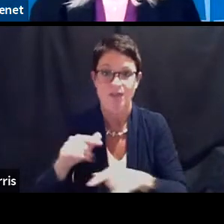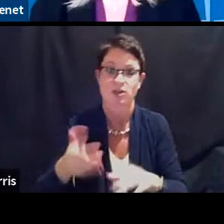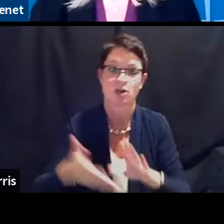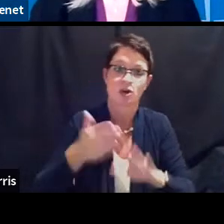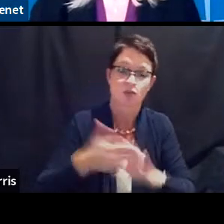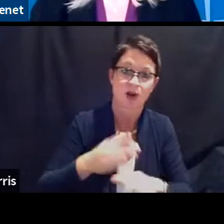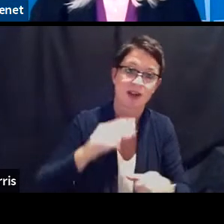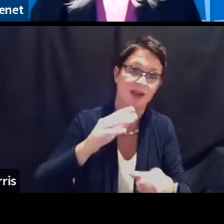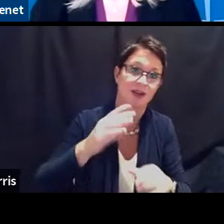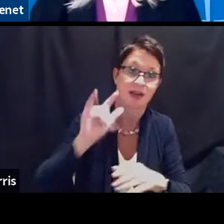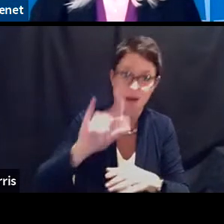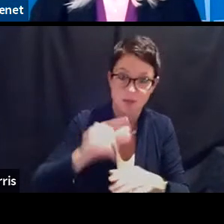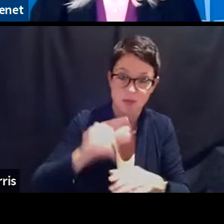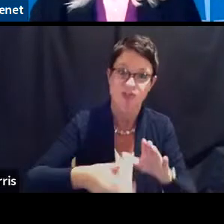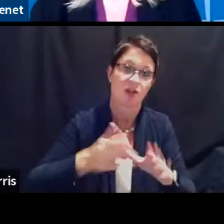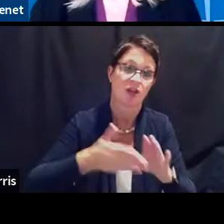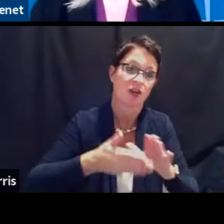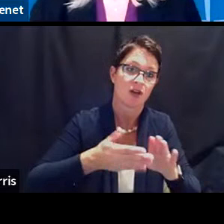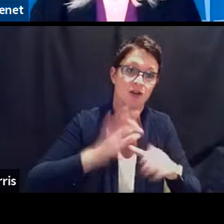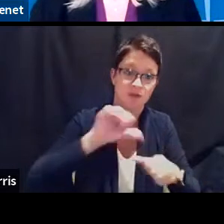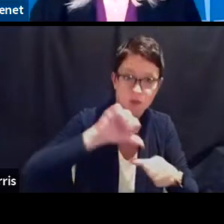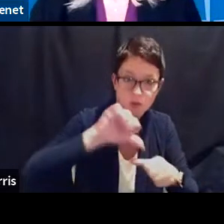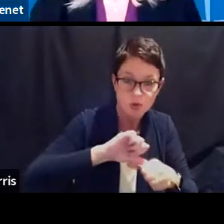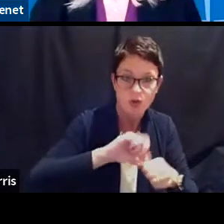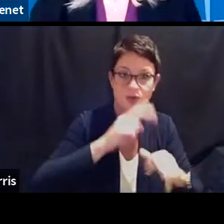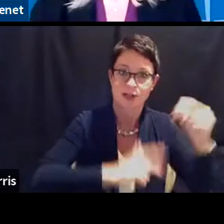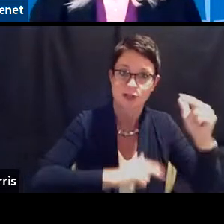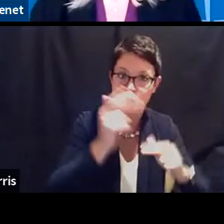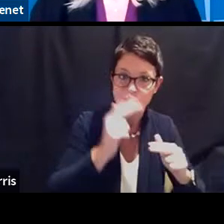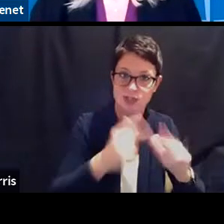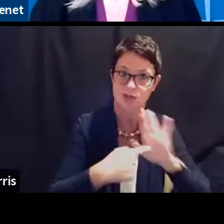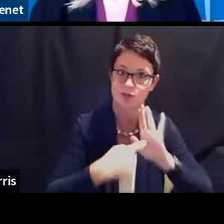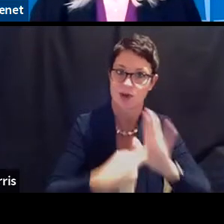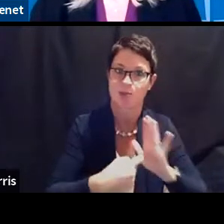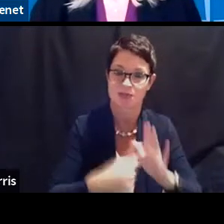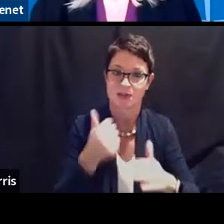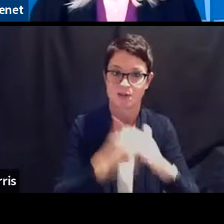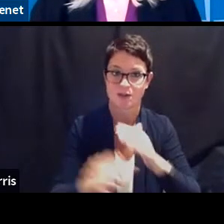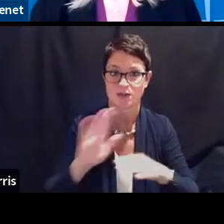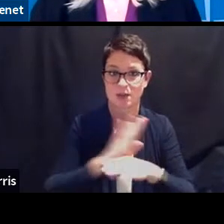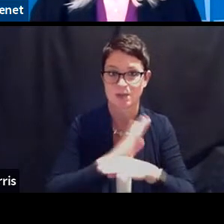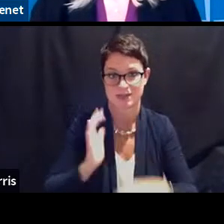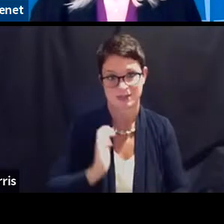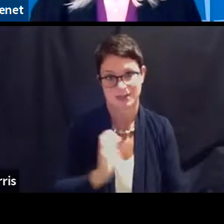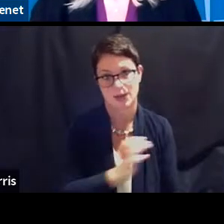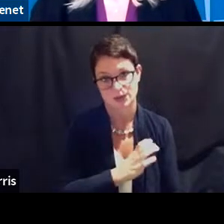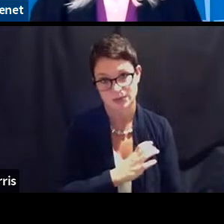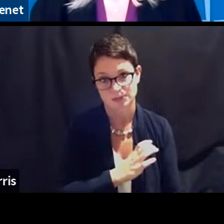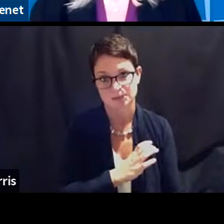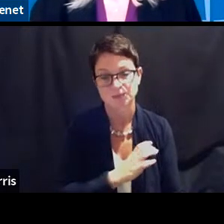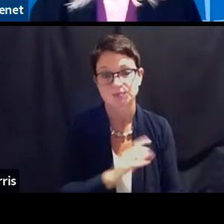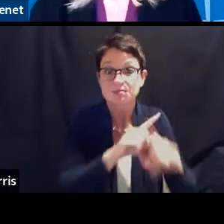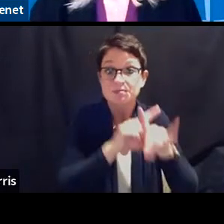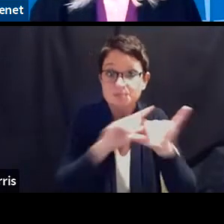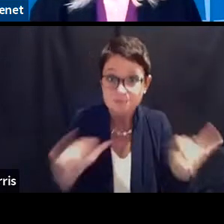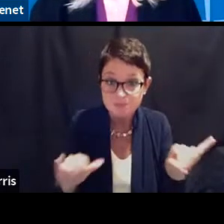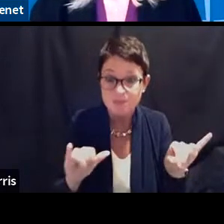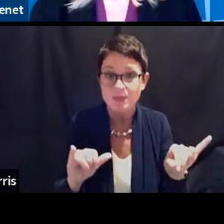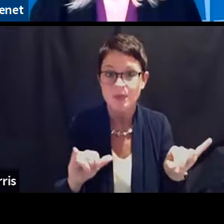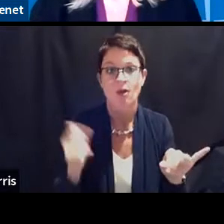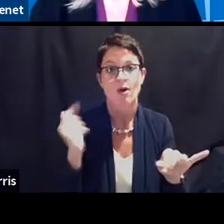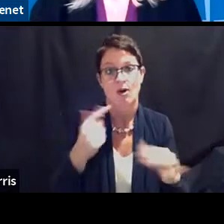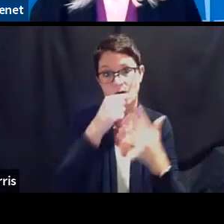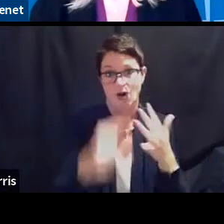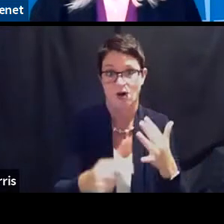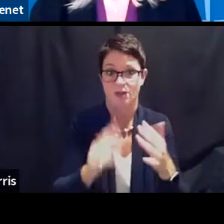fuel, construction, and all related commerce and industry are represented by the Business Council. Similarly, all of these